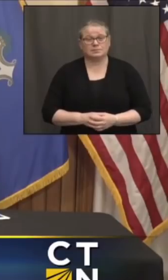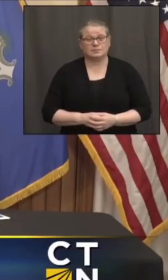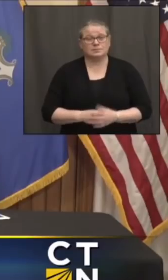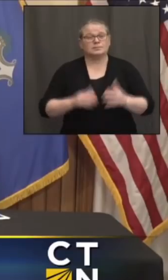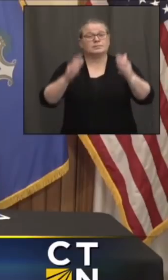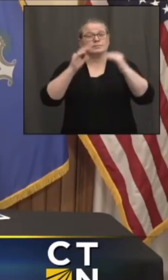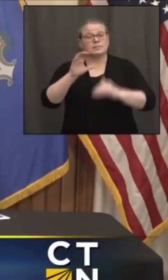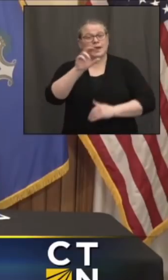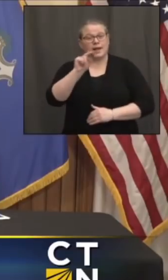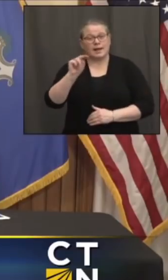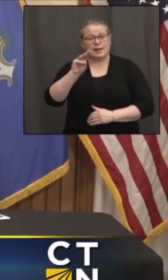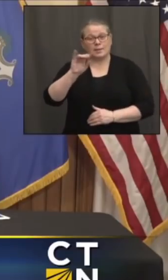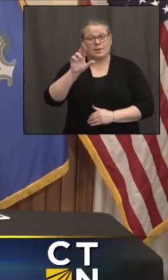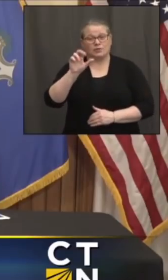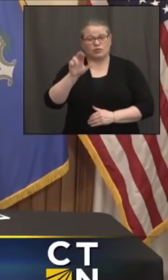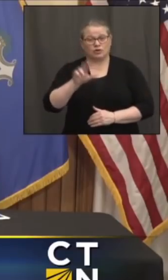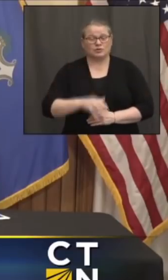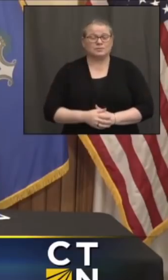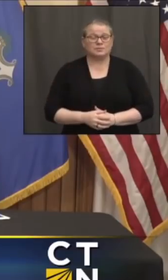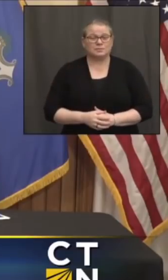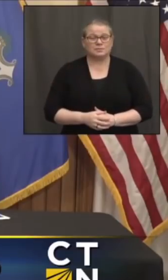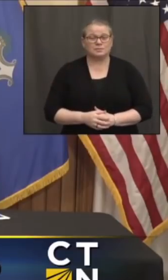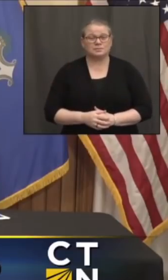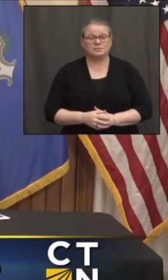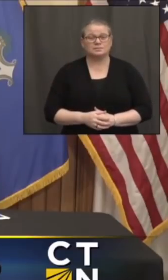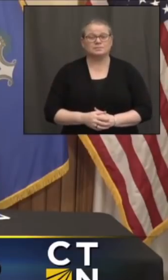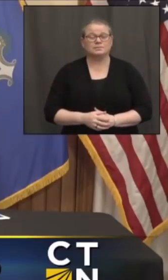The Connecticut Mirror.